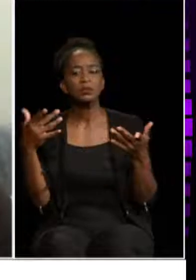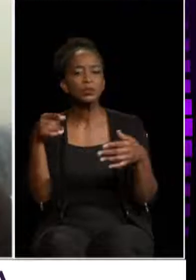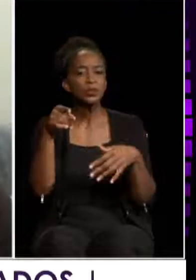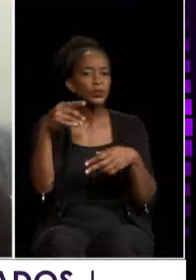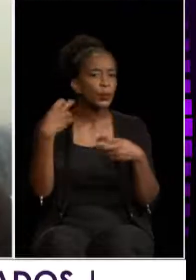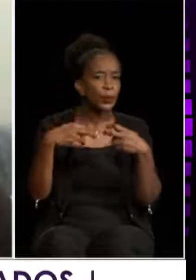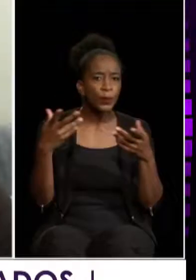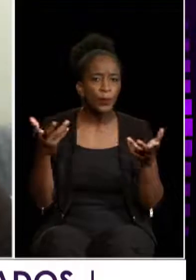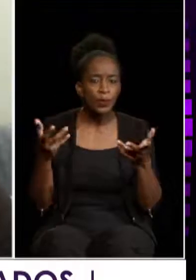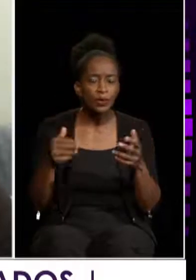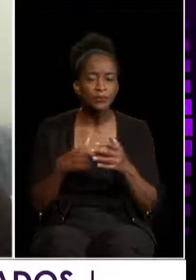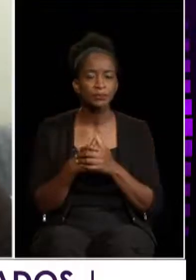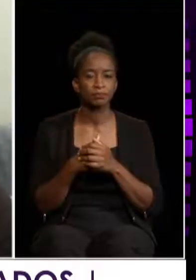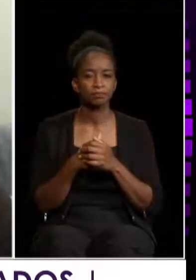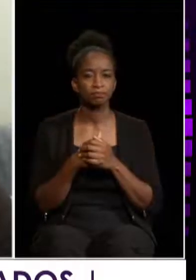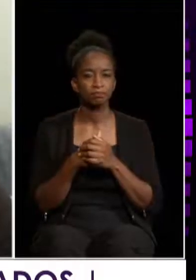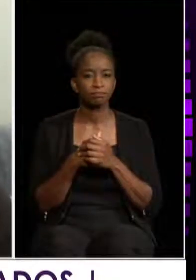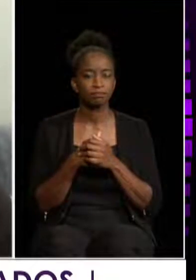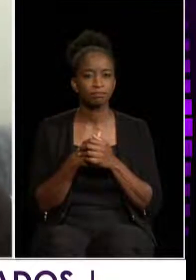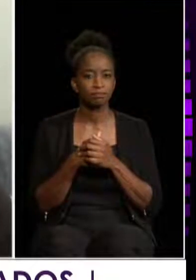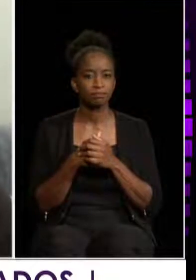Okay, Marissa, can you hear me?